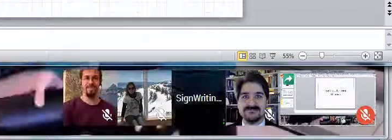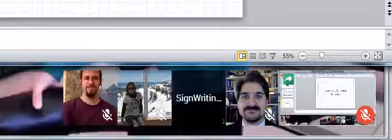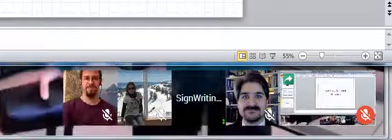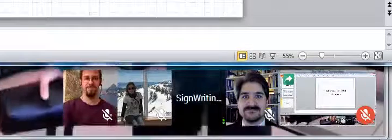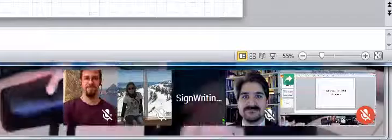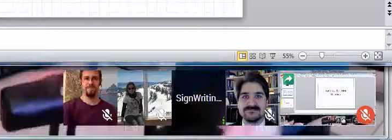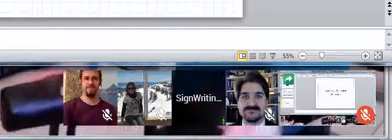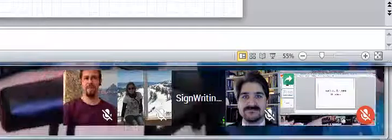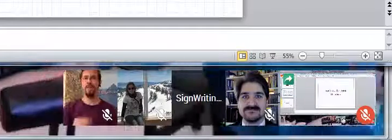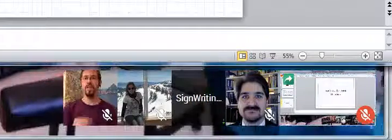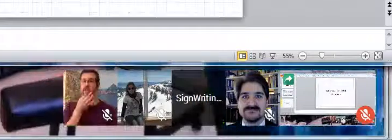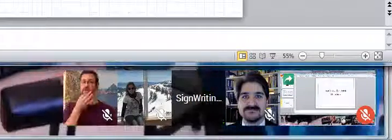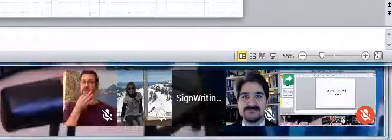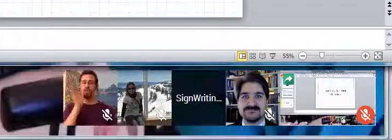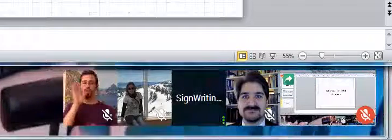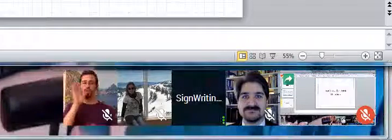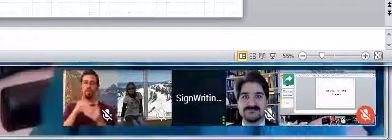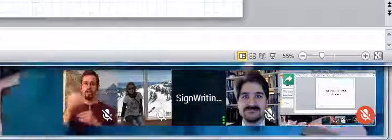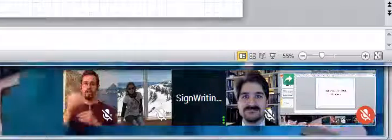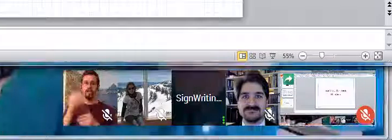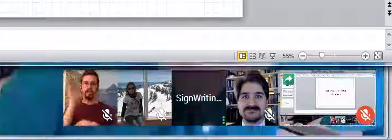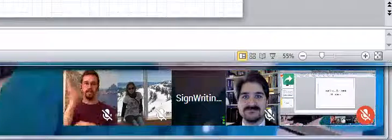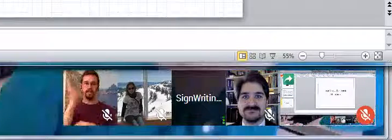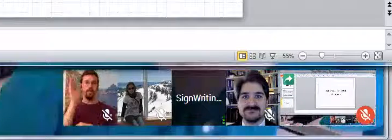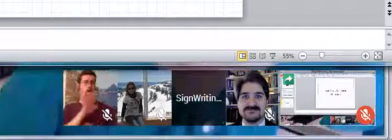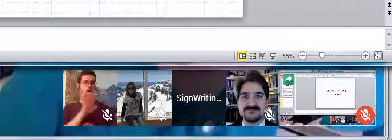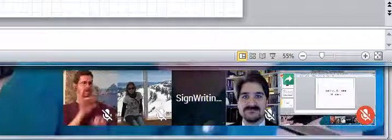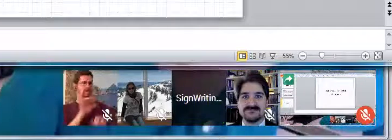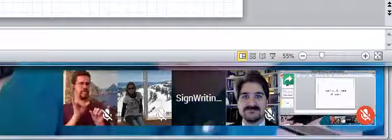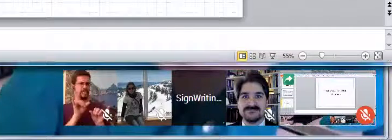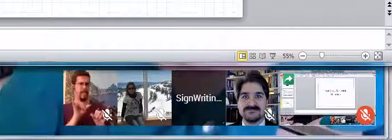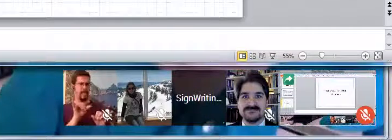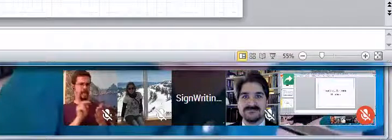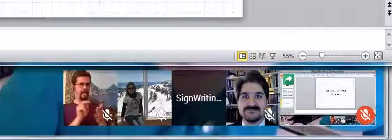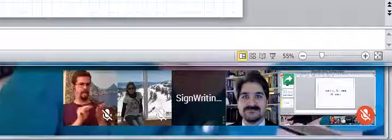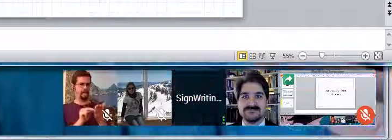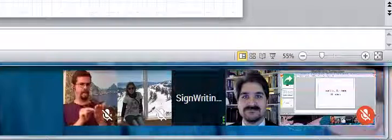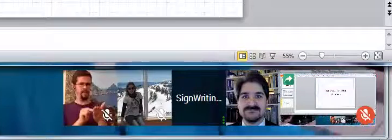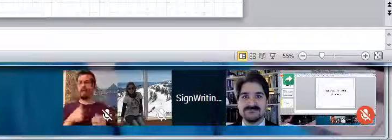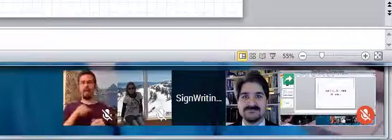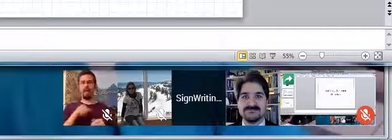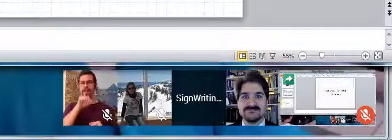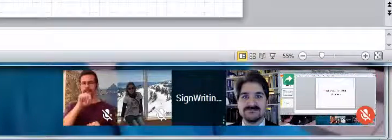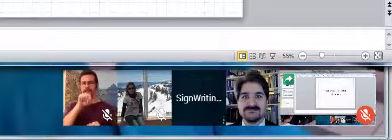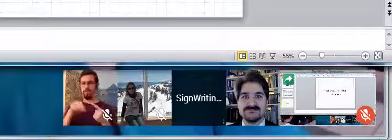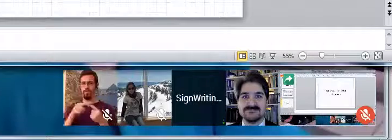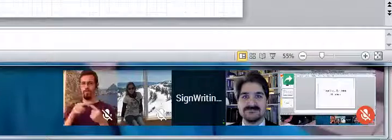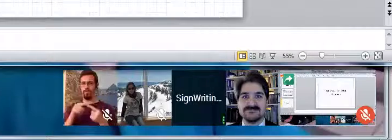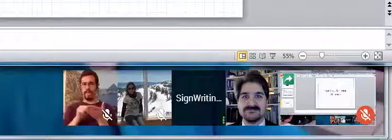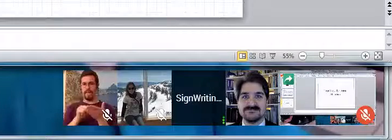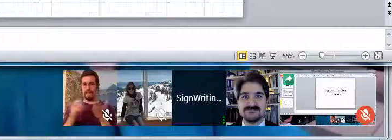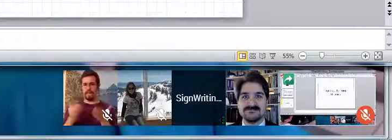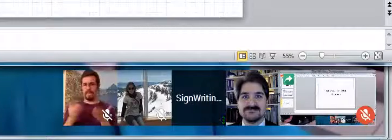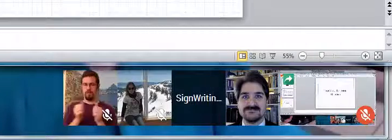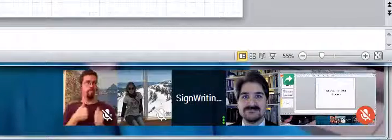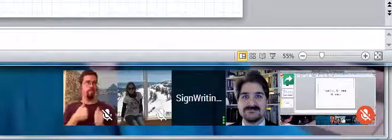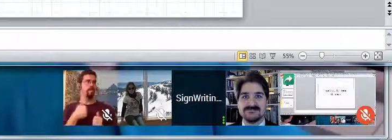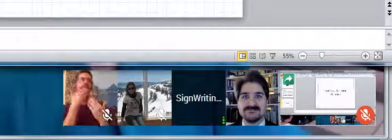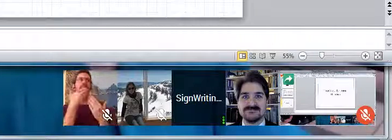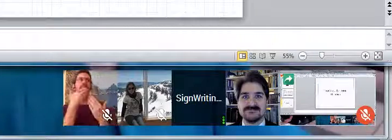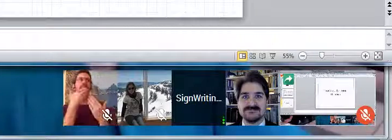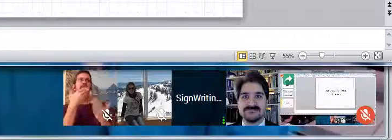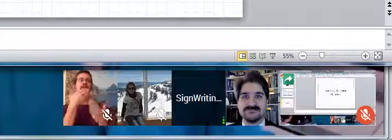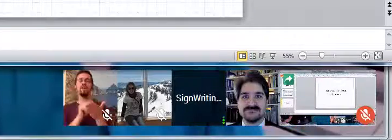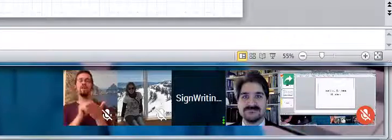Nancy, you stay with me. I love it when Nancy is working with me. It helps. Thank you, Nancy. And I think